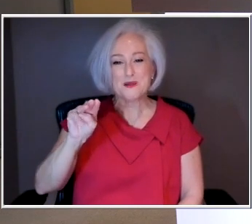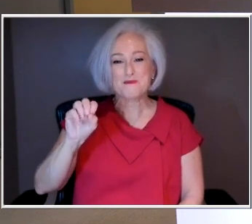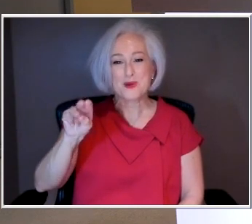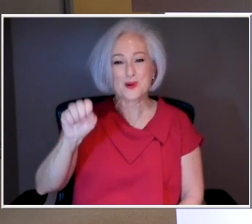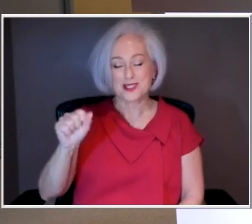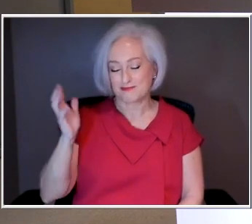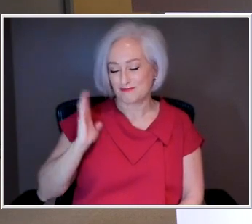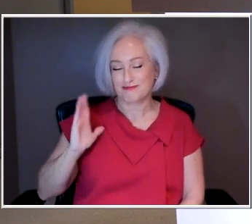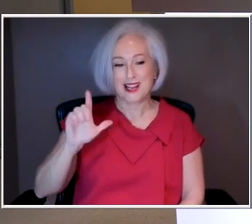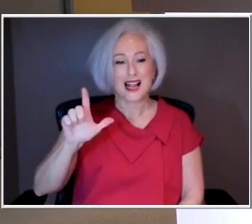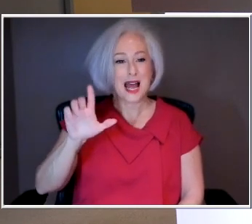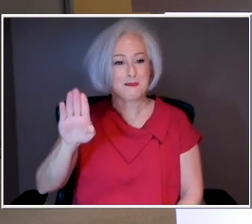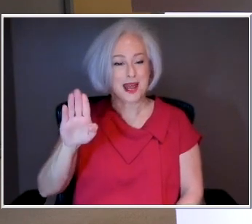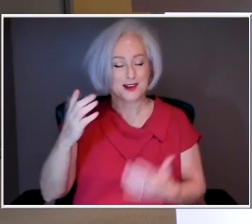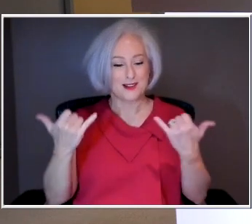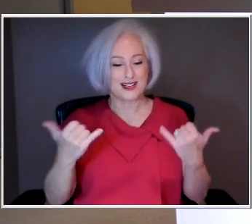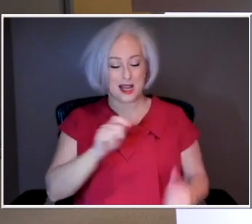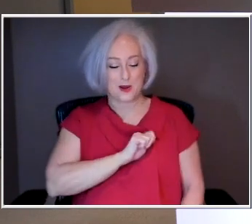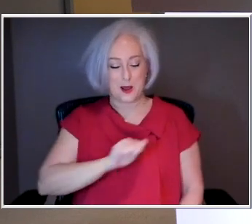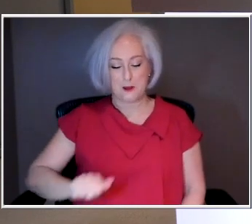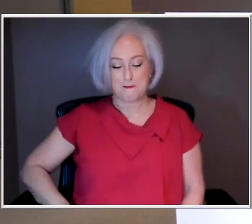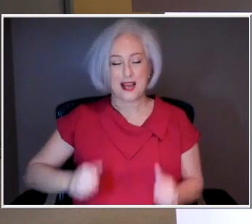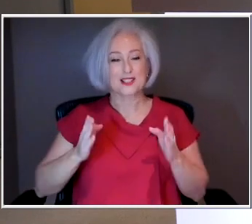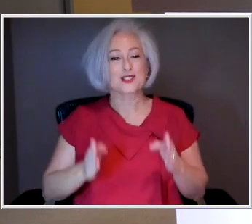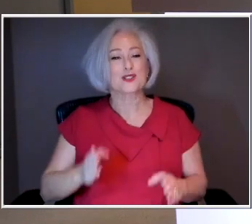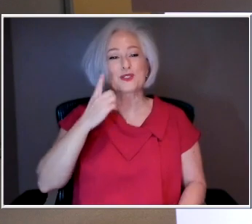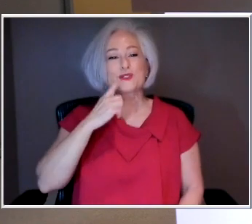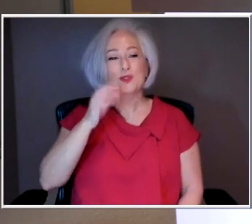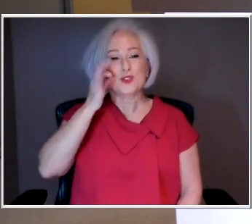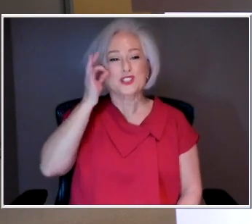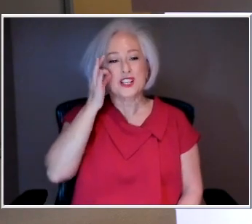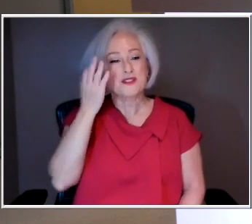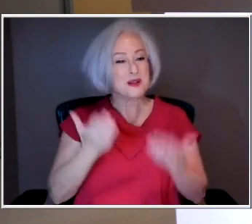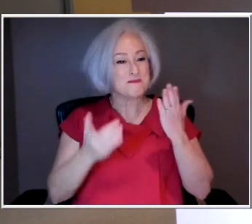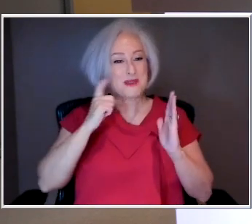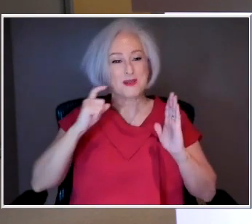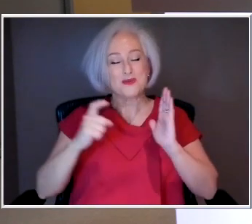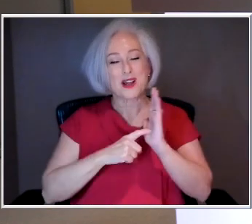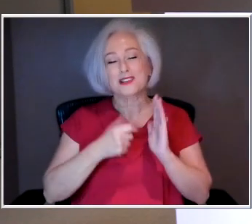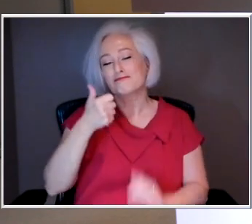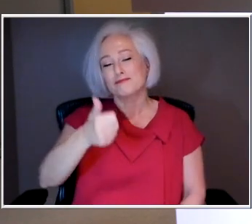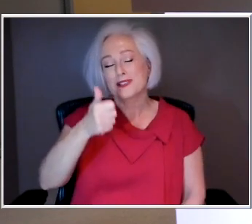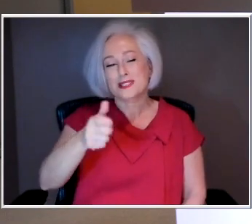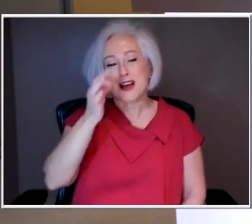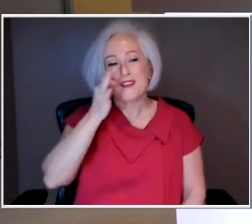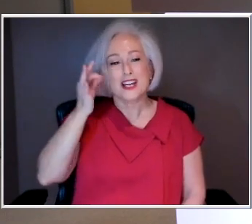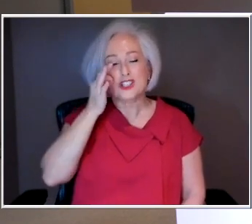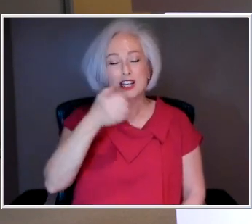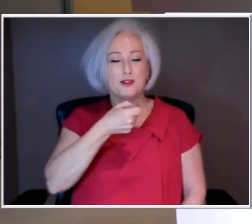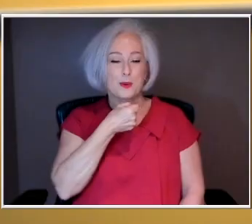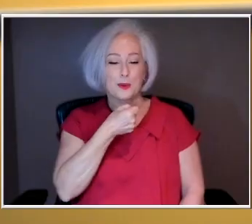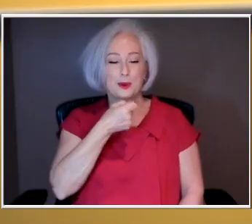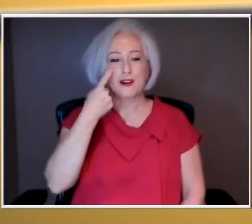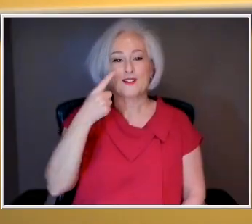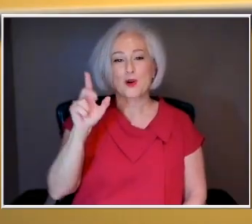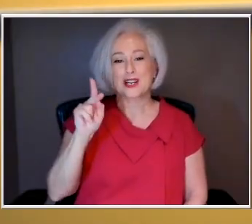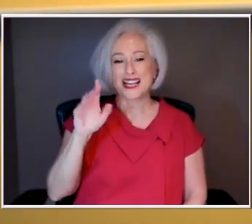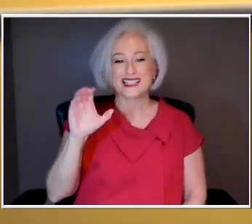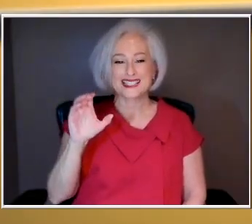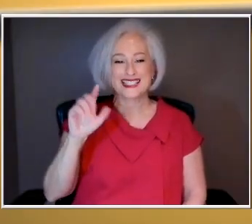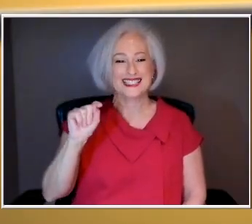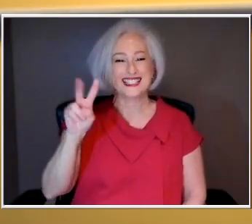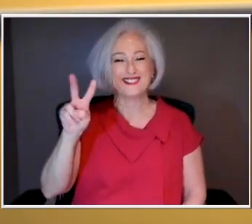for the Chiefs, and you also might recognize him. He does Chiefs analyst for KCTV5, so not your first rodeo. Yeah, not my first